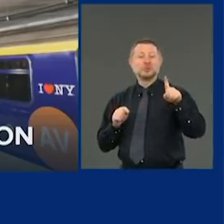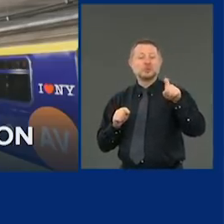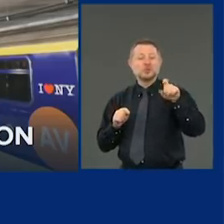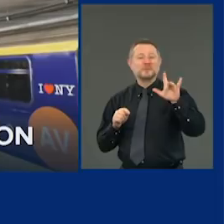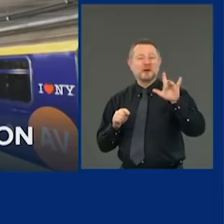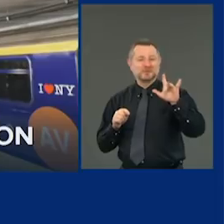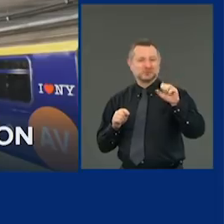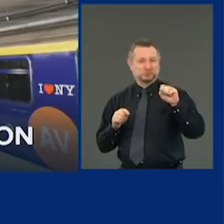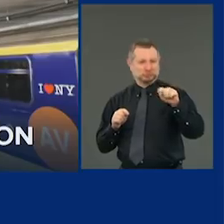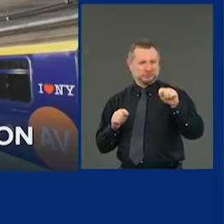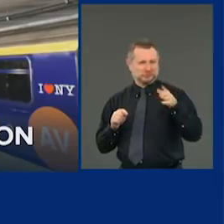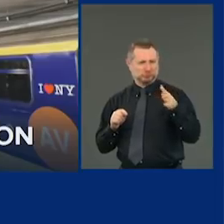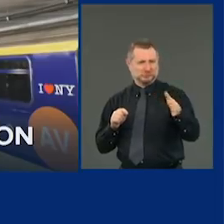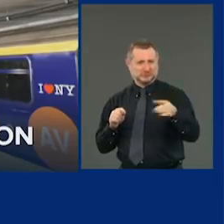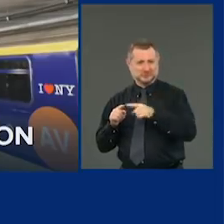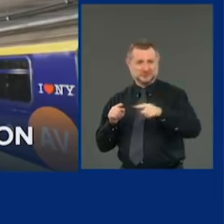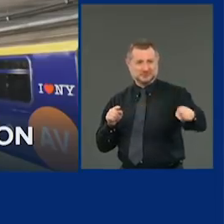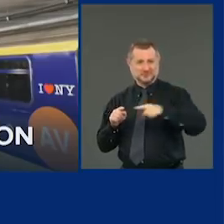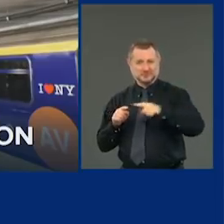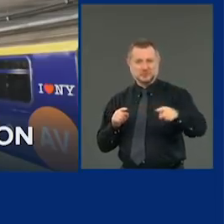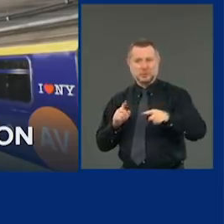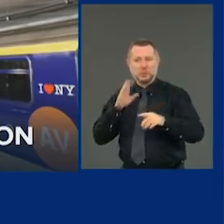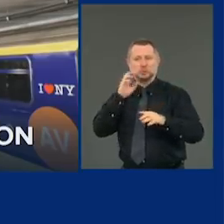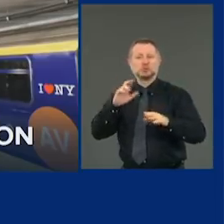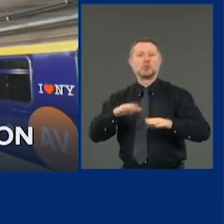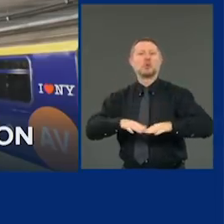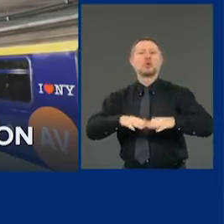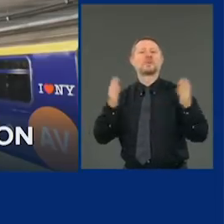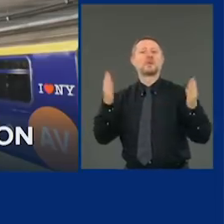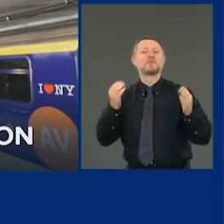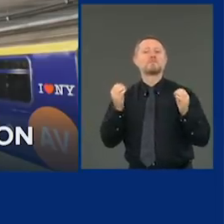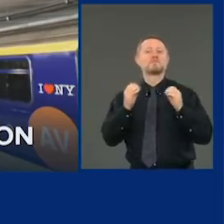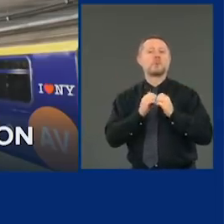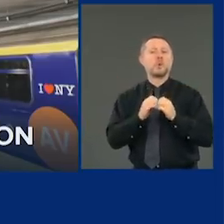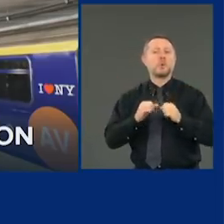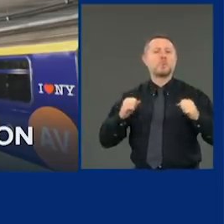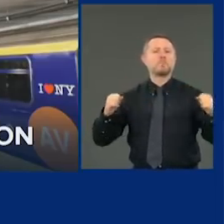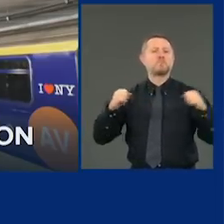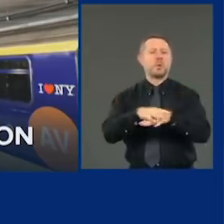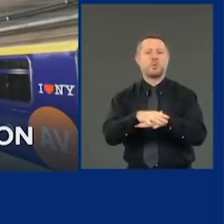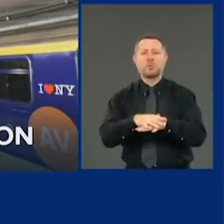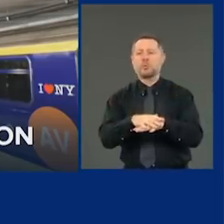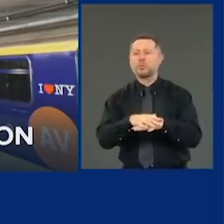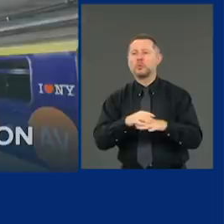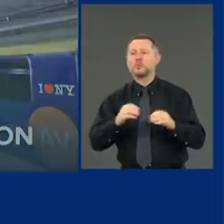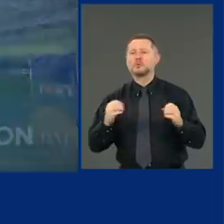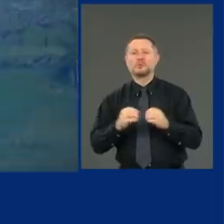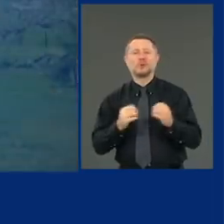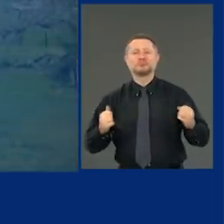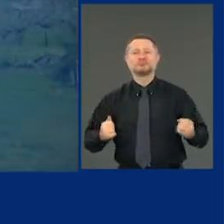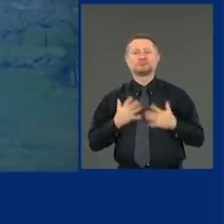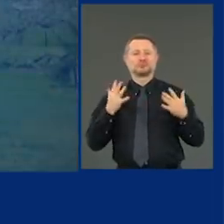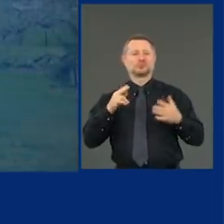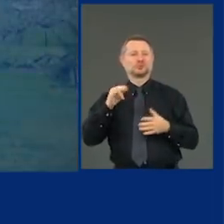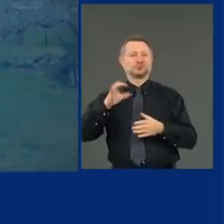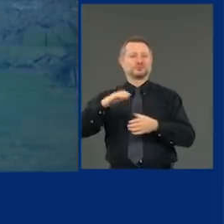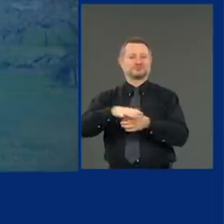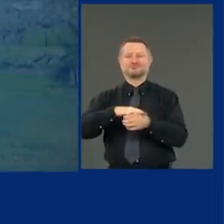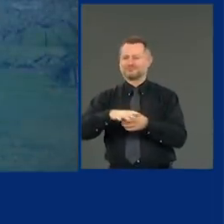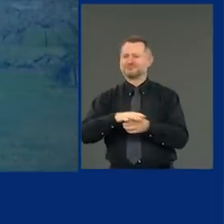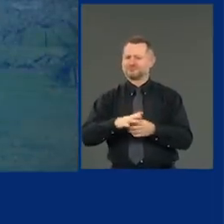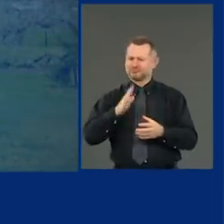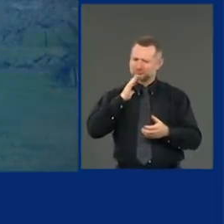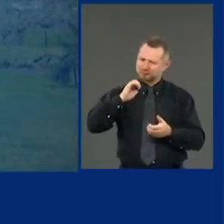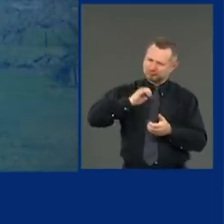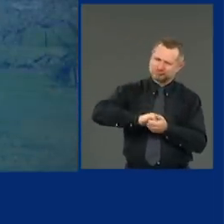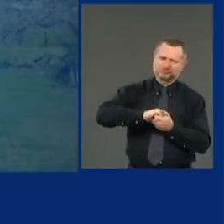area. It would bring a whole new chapter of revitalization to New York City. Let's do that in partnership with the federal